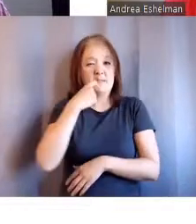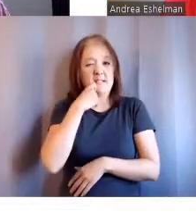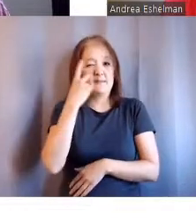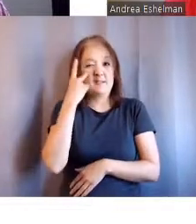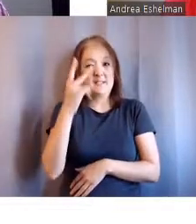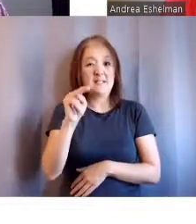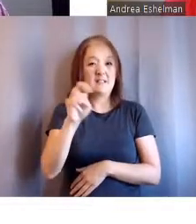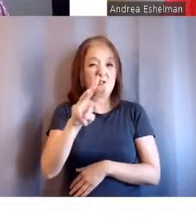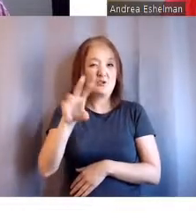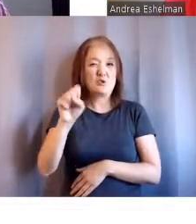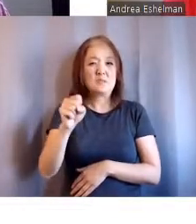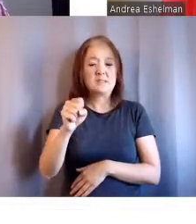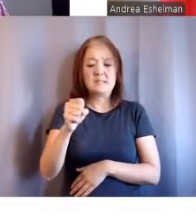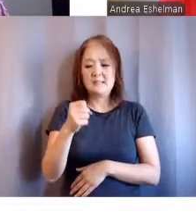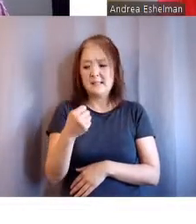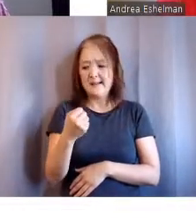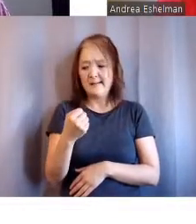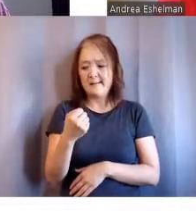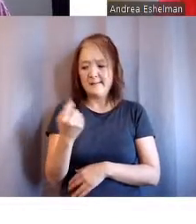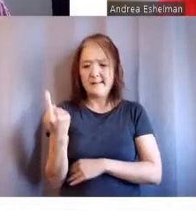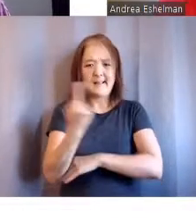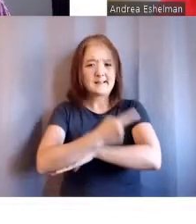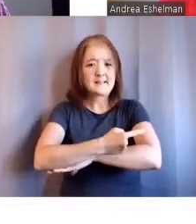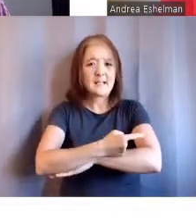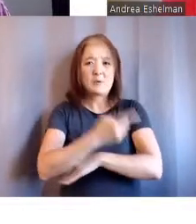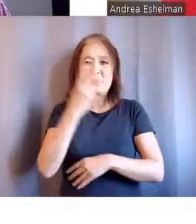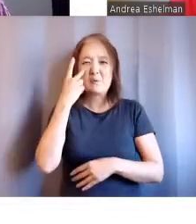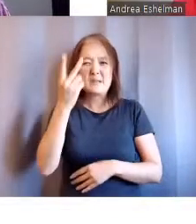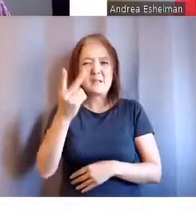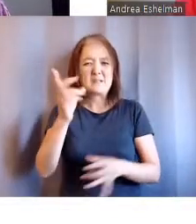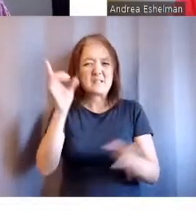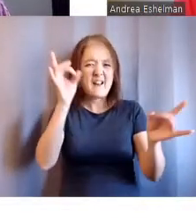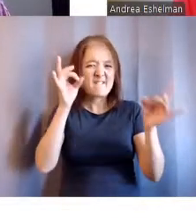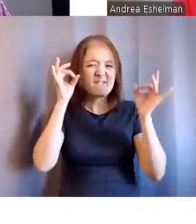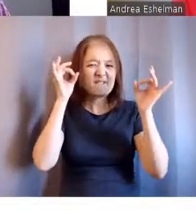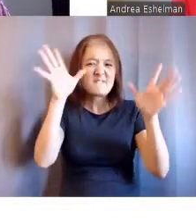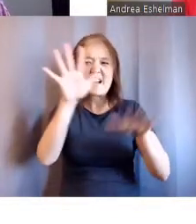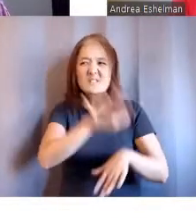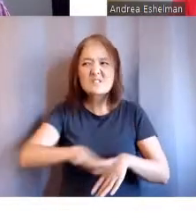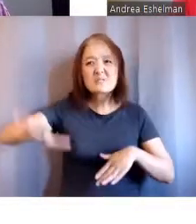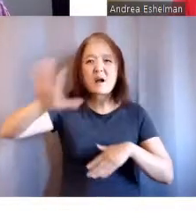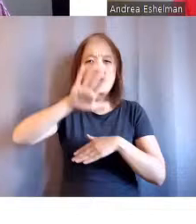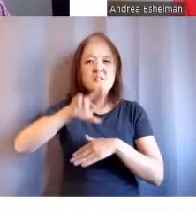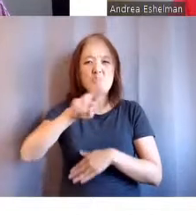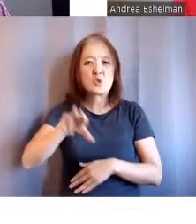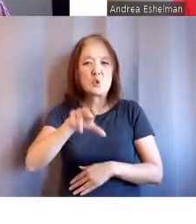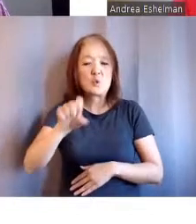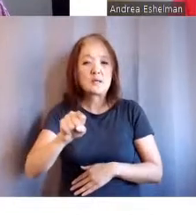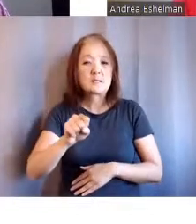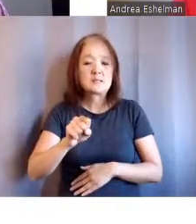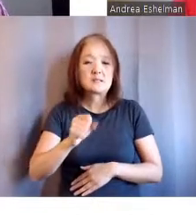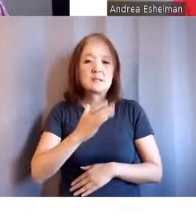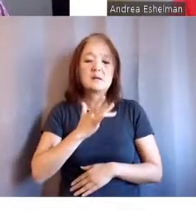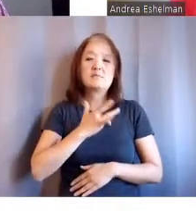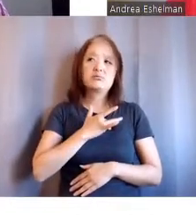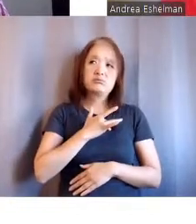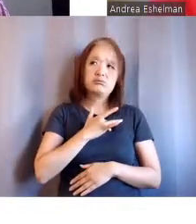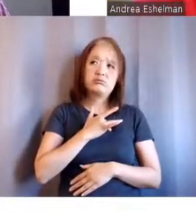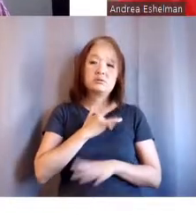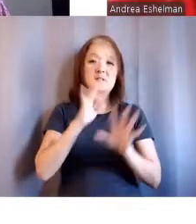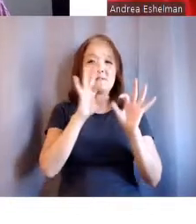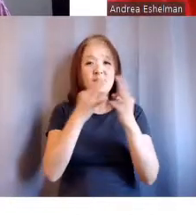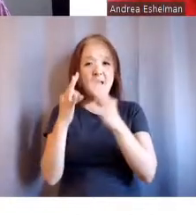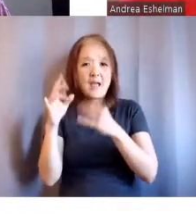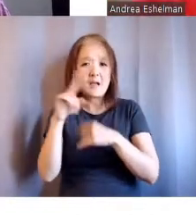just the last day, we've seen violence across the entire United States. You know, our hearts go out to the family of George